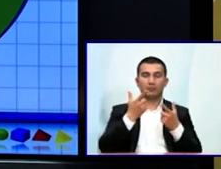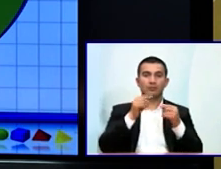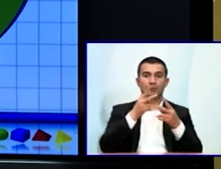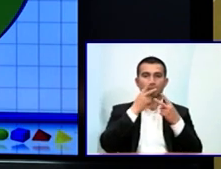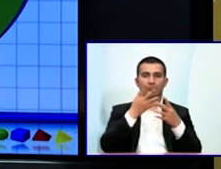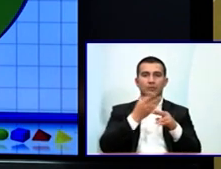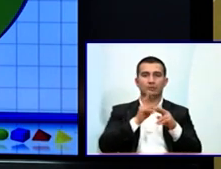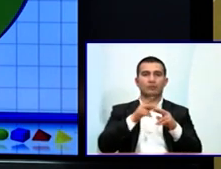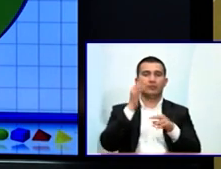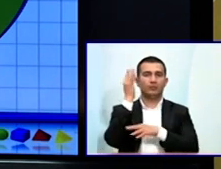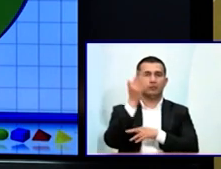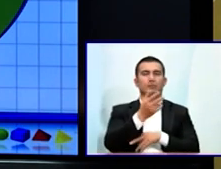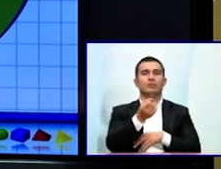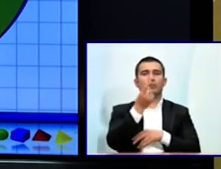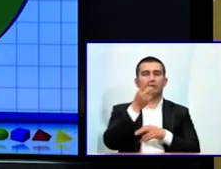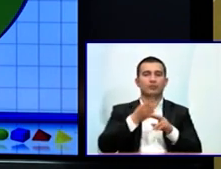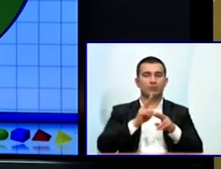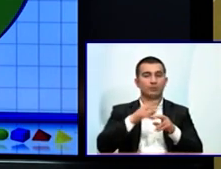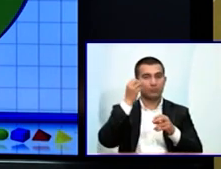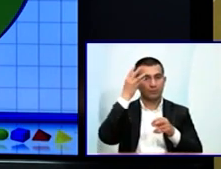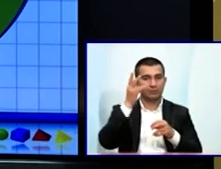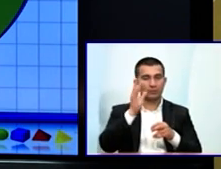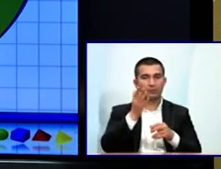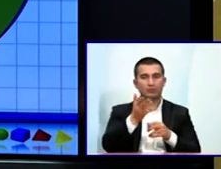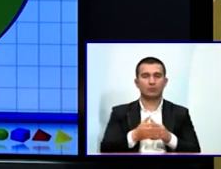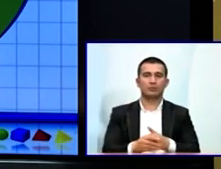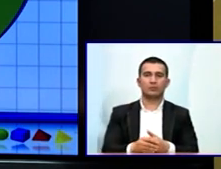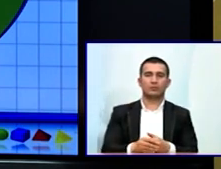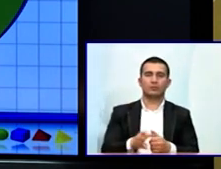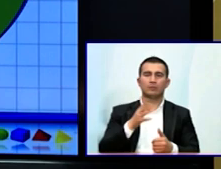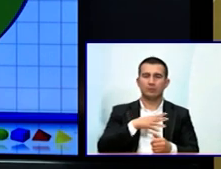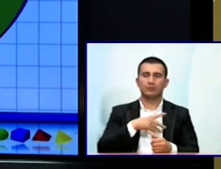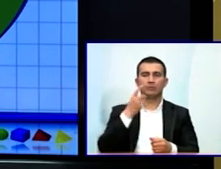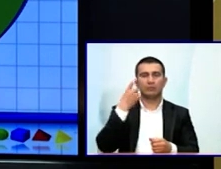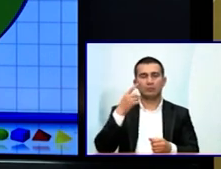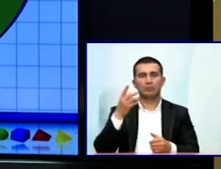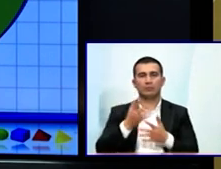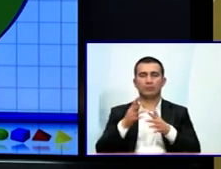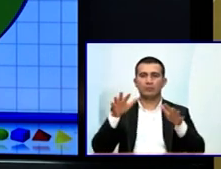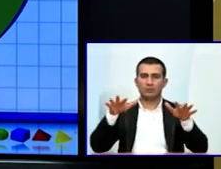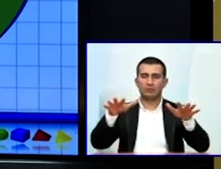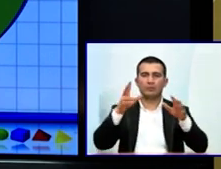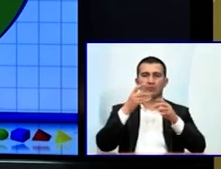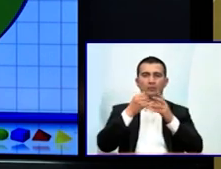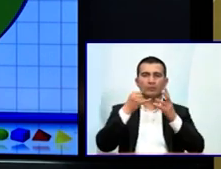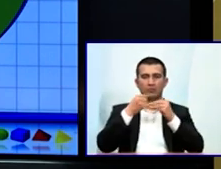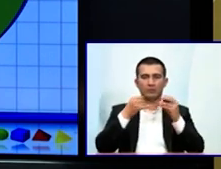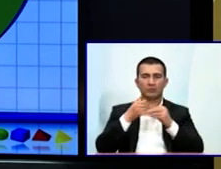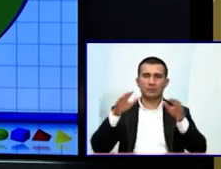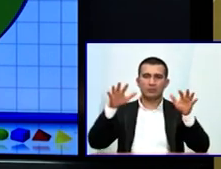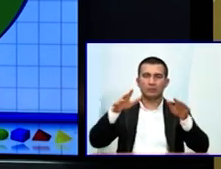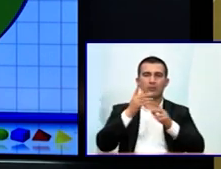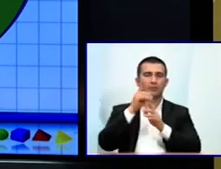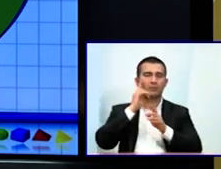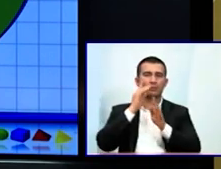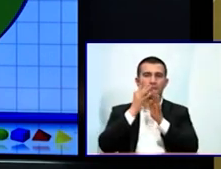uchun 75.6 gradusli burchagimiz yaylov va vodiylarning qismi